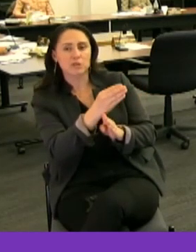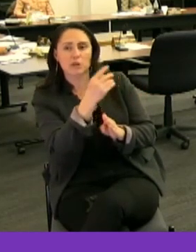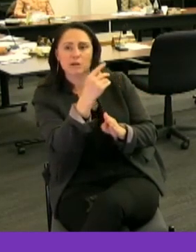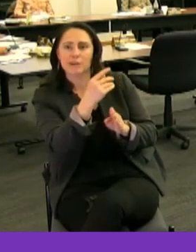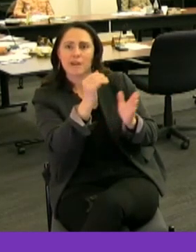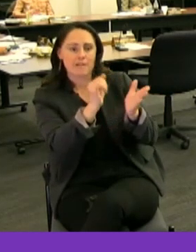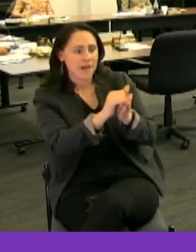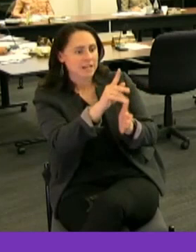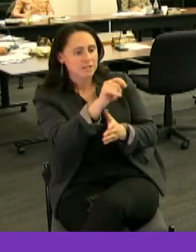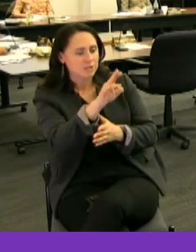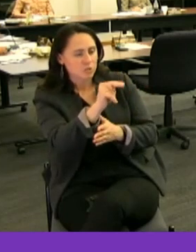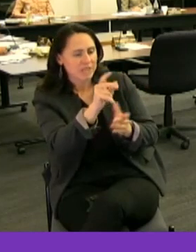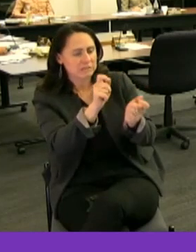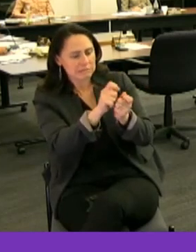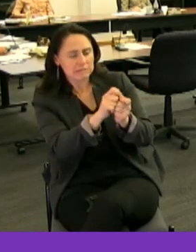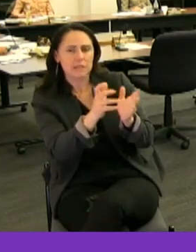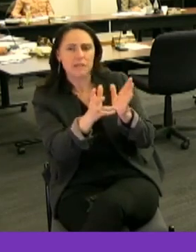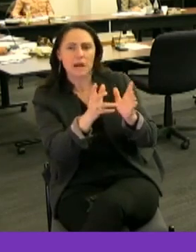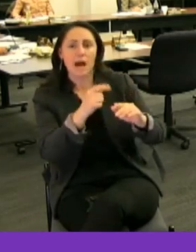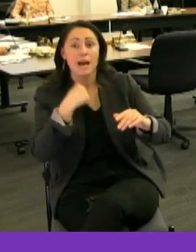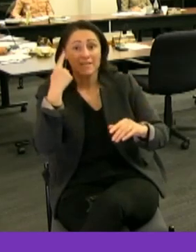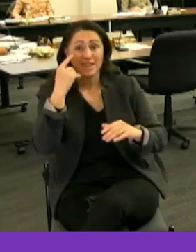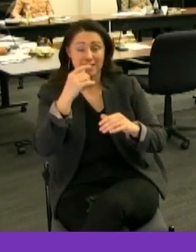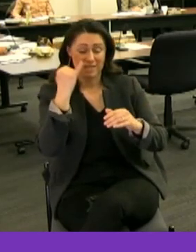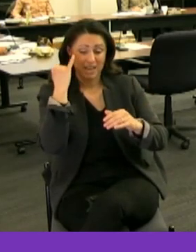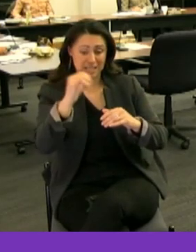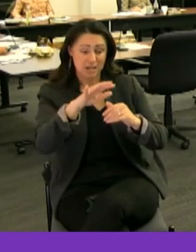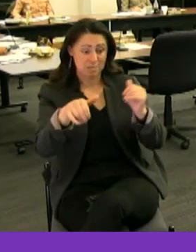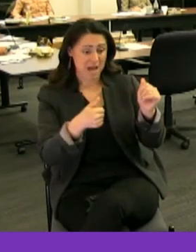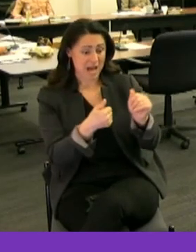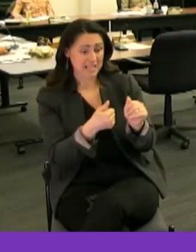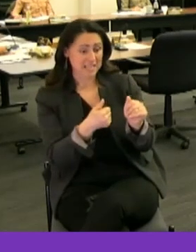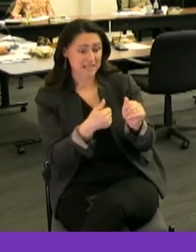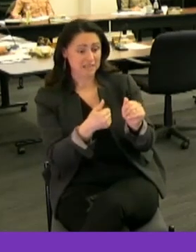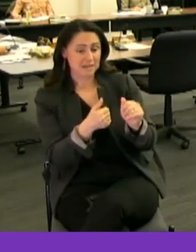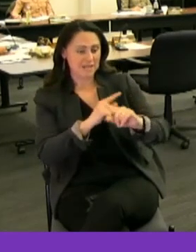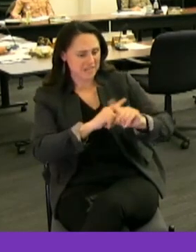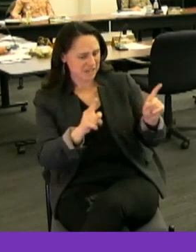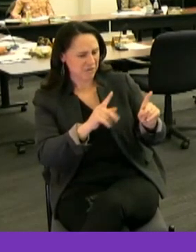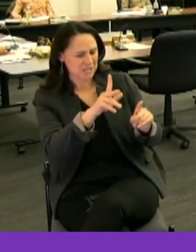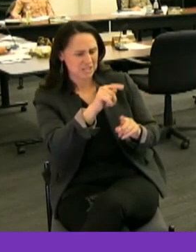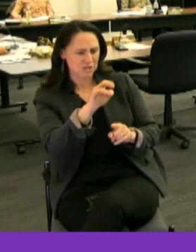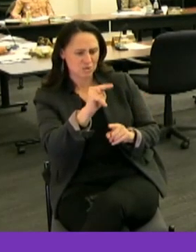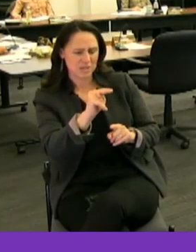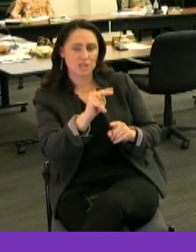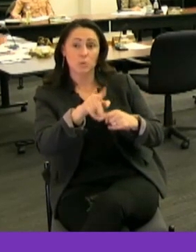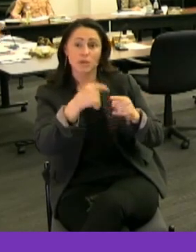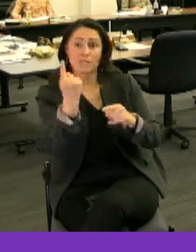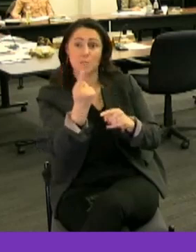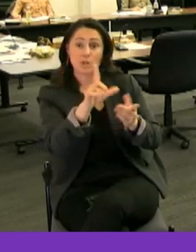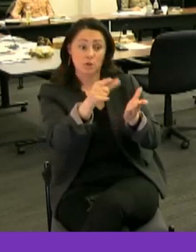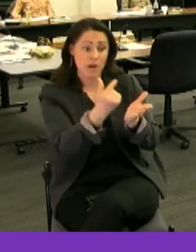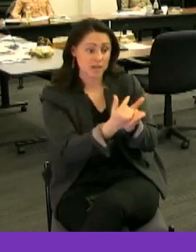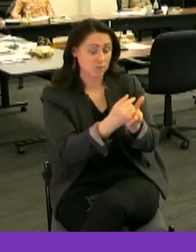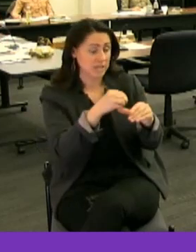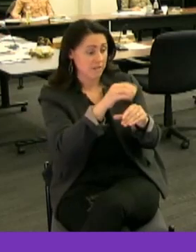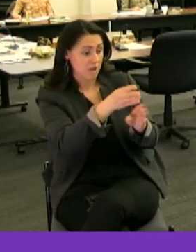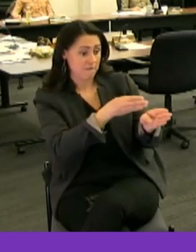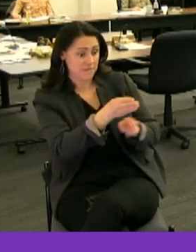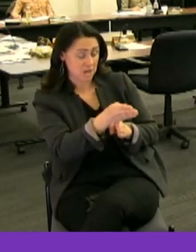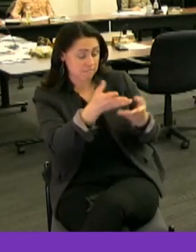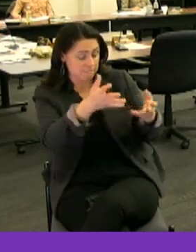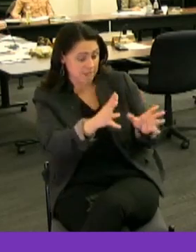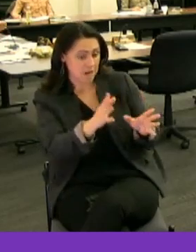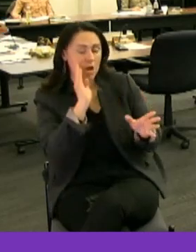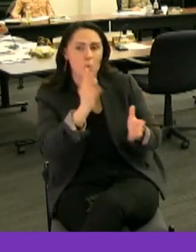I think the idea behind the differential tuition is that when someone graduates in their respective field, they're